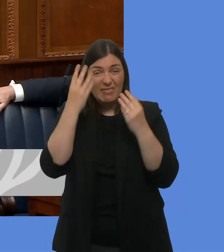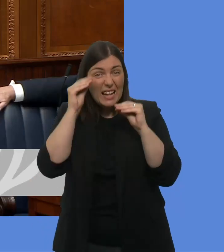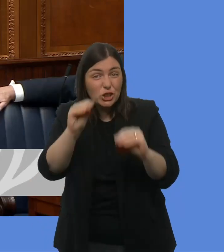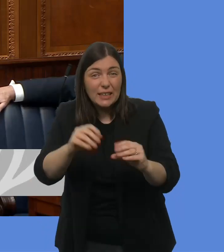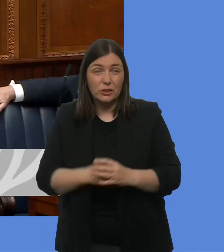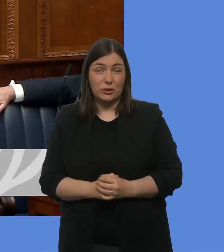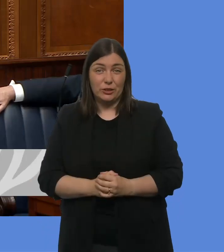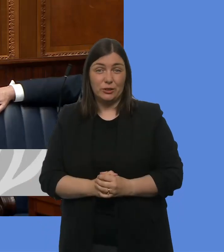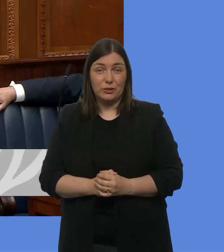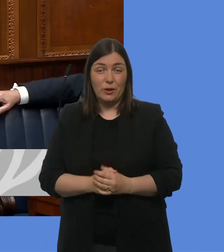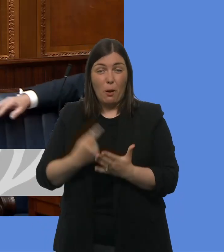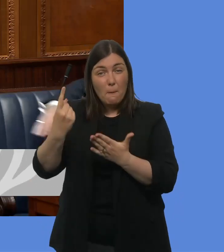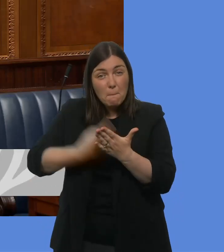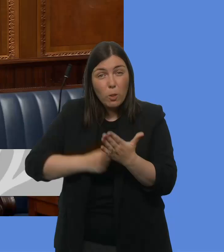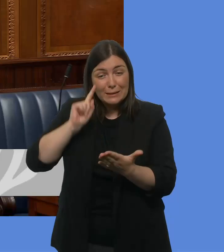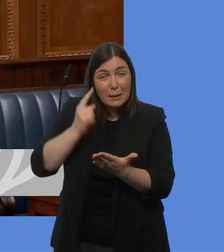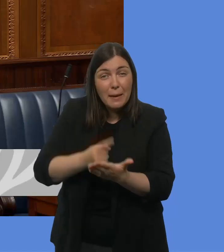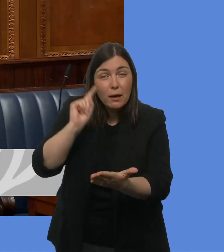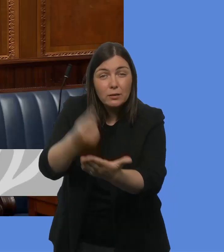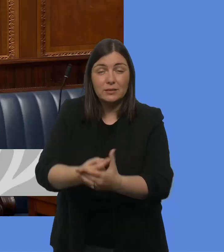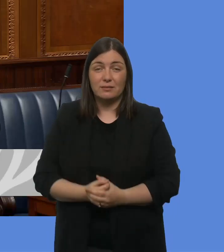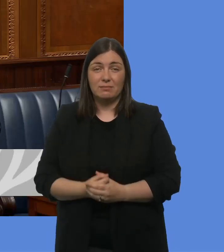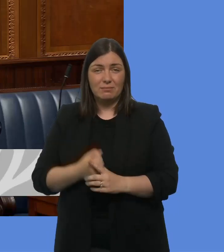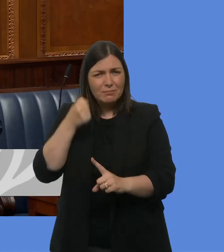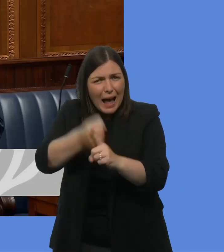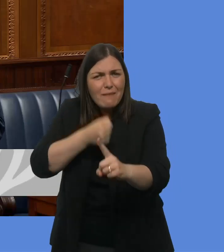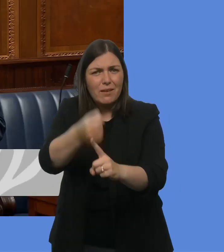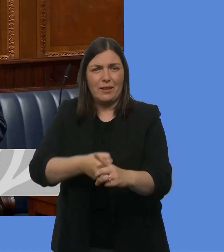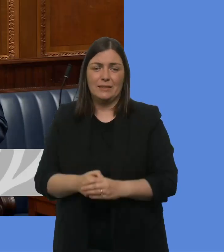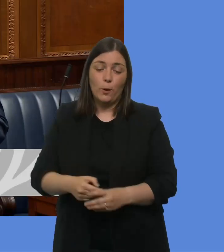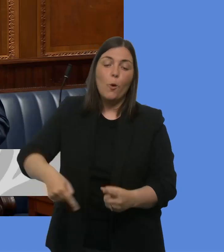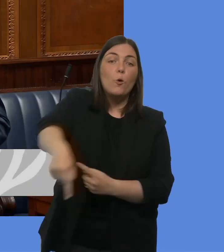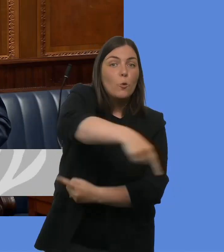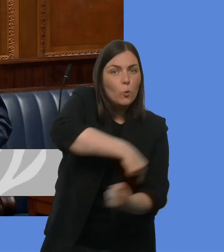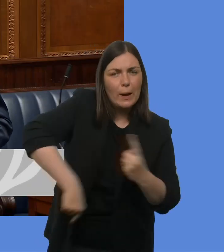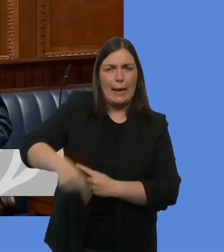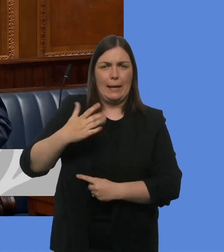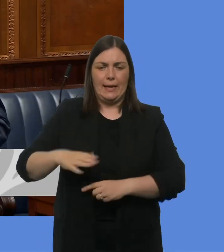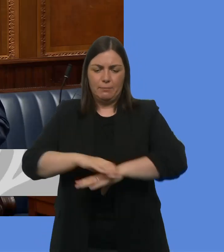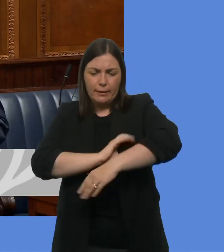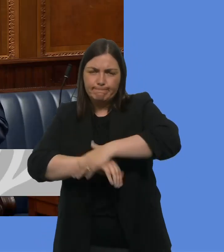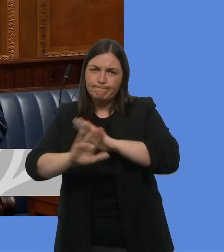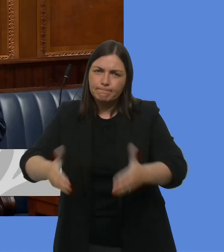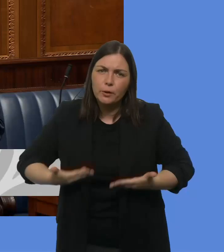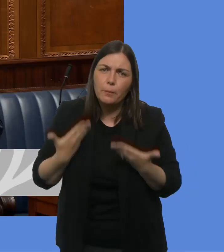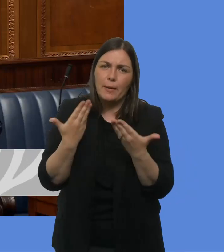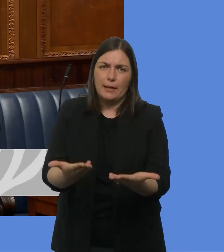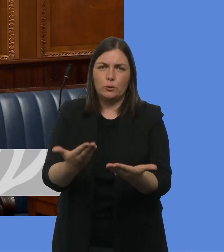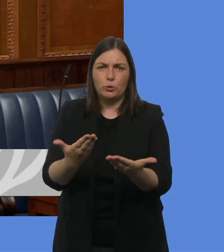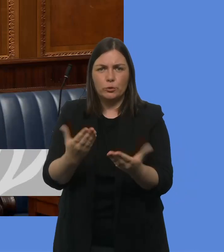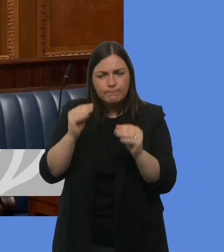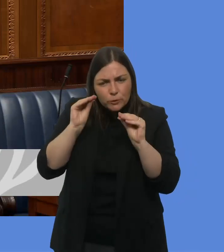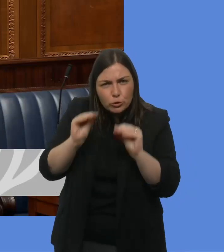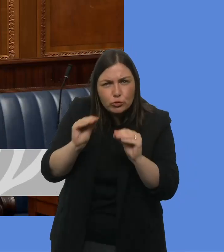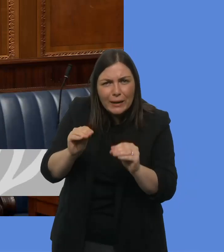act decisively. We must increase our commitment to training and retaining specialist educators in our schools.